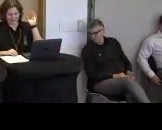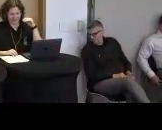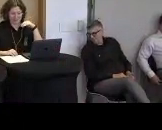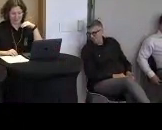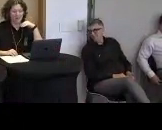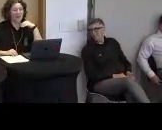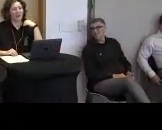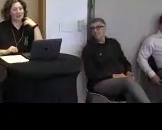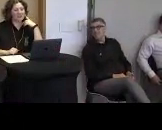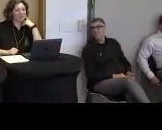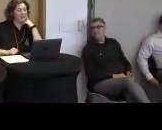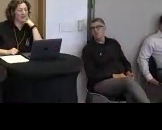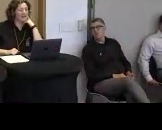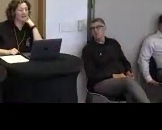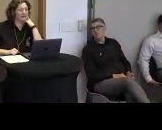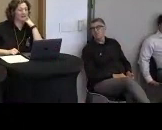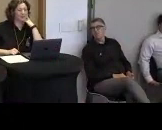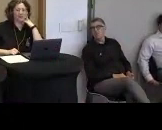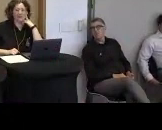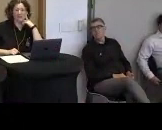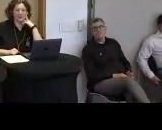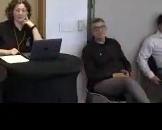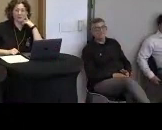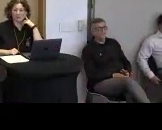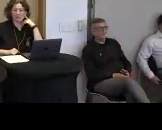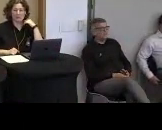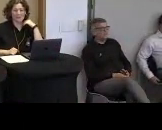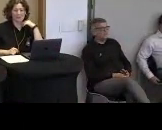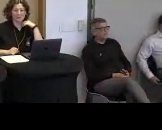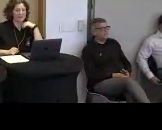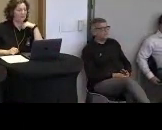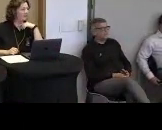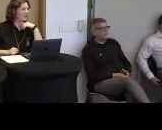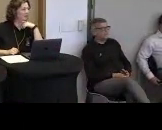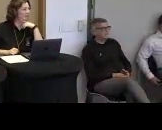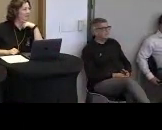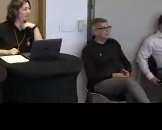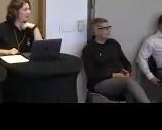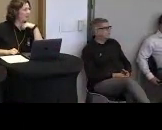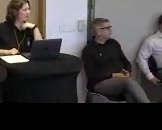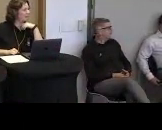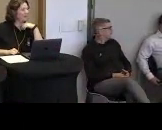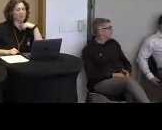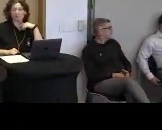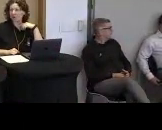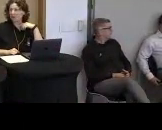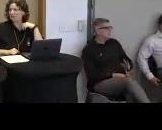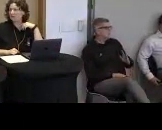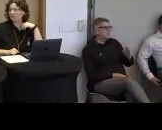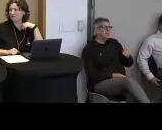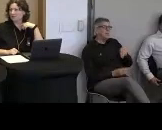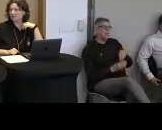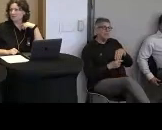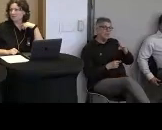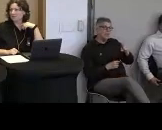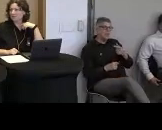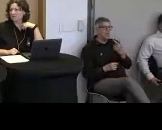All right, so also in some of these envelopes, there are some samples of the types of lines you might draw.